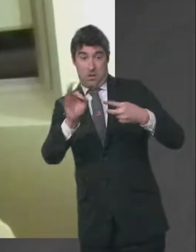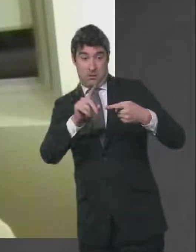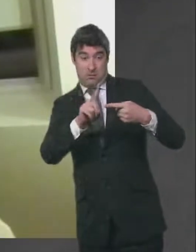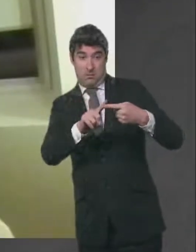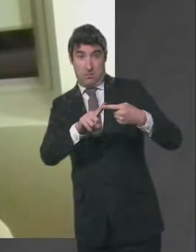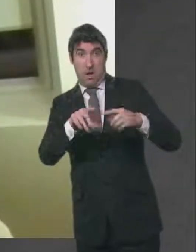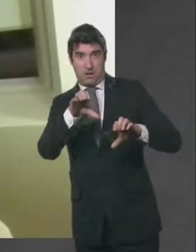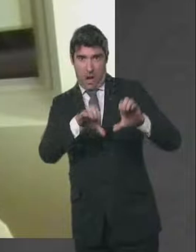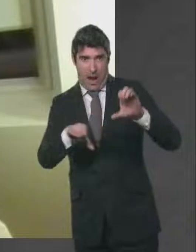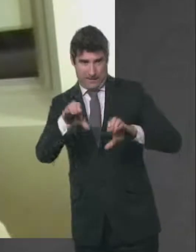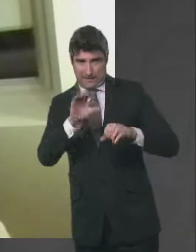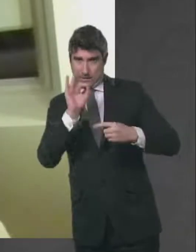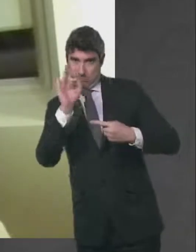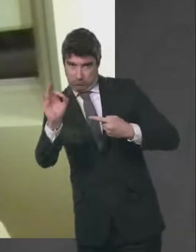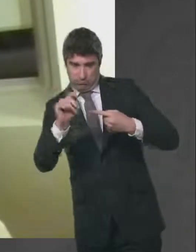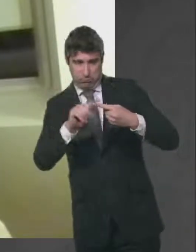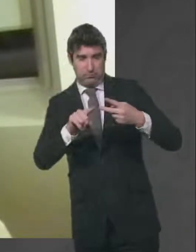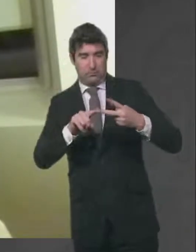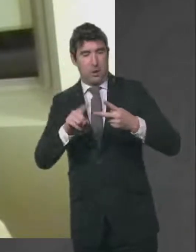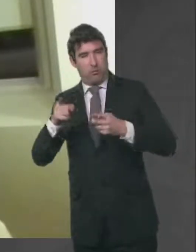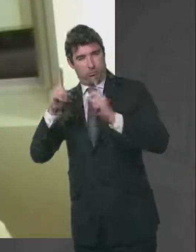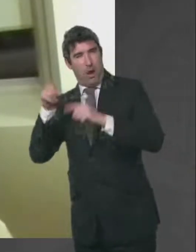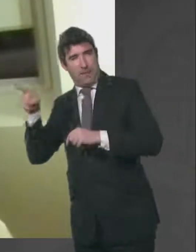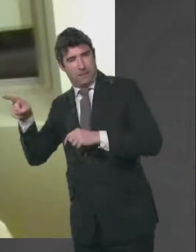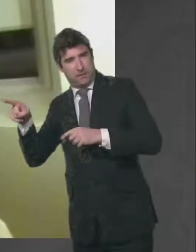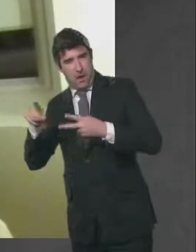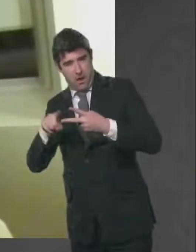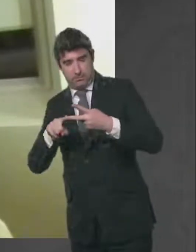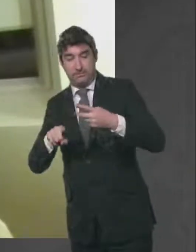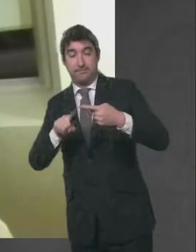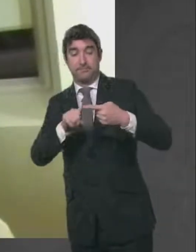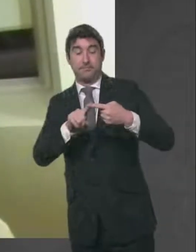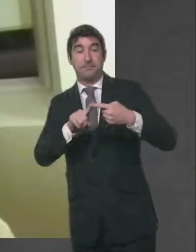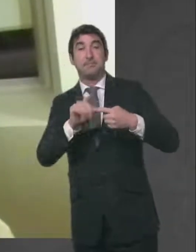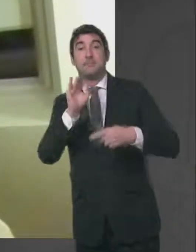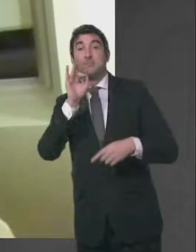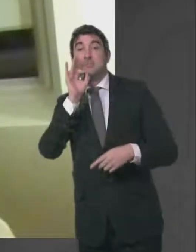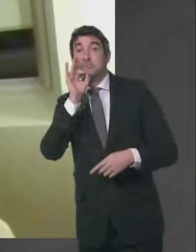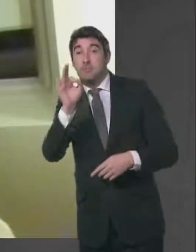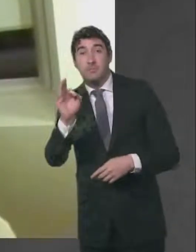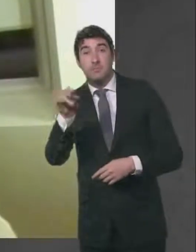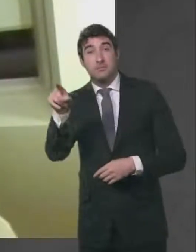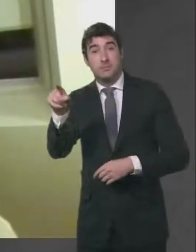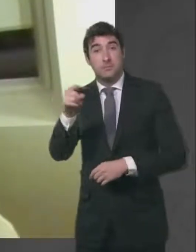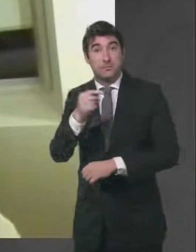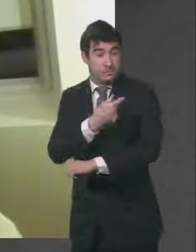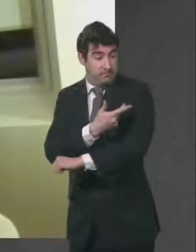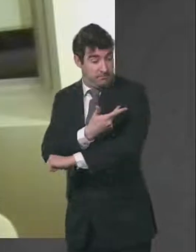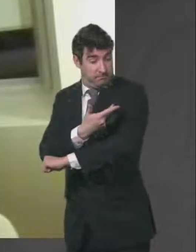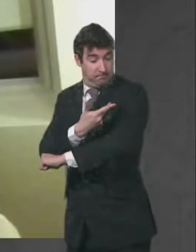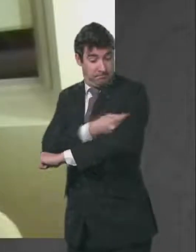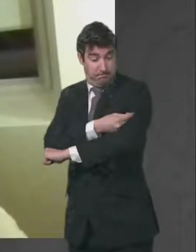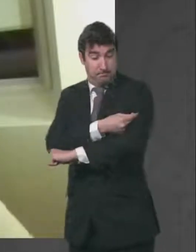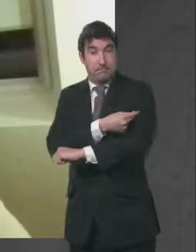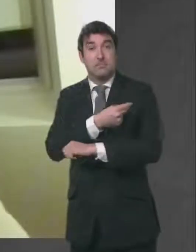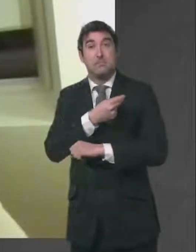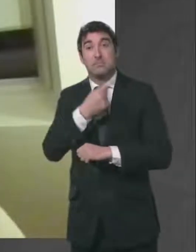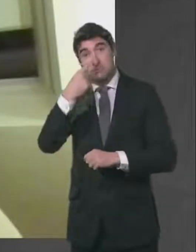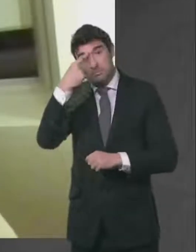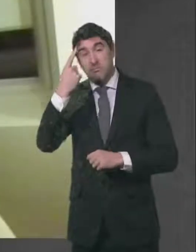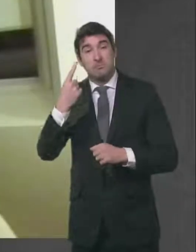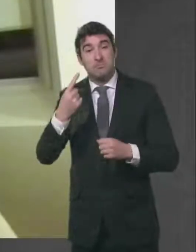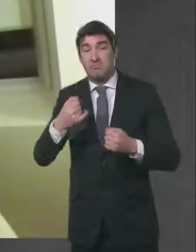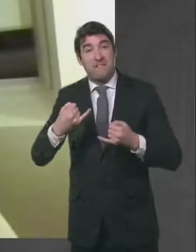are you about failed inoculations due to the rising infection COVID rate? You said there's a gap